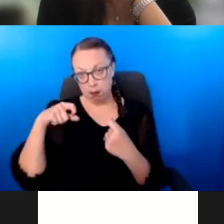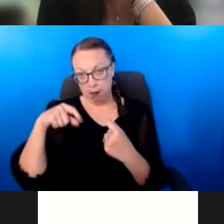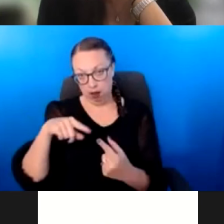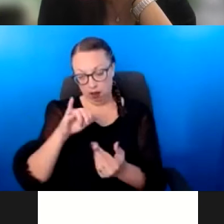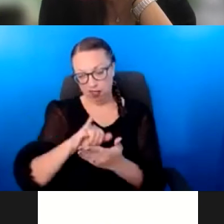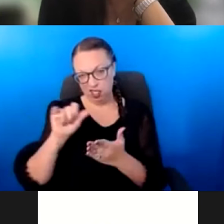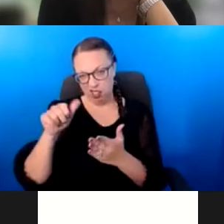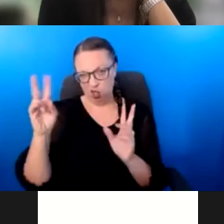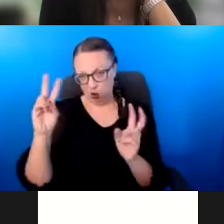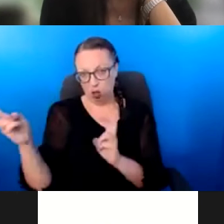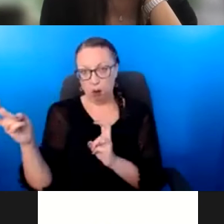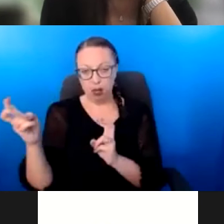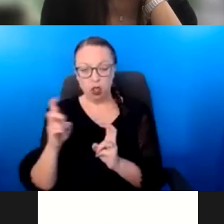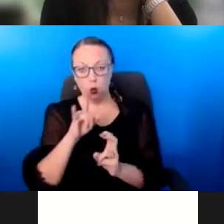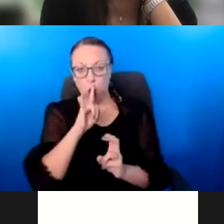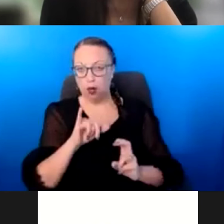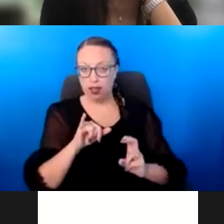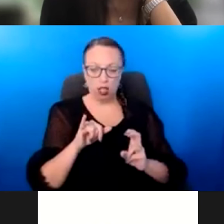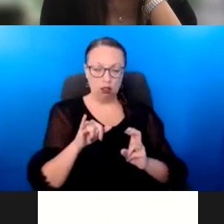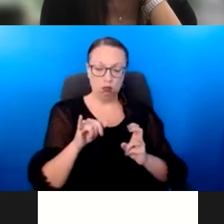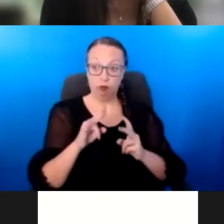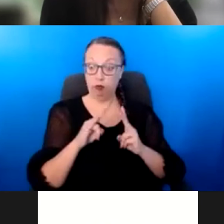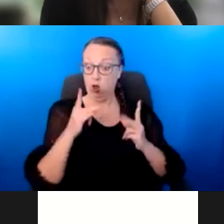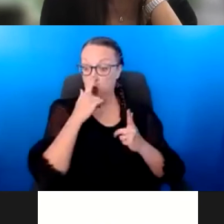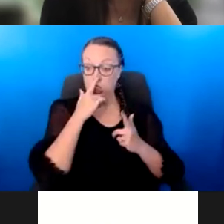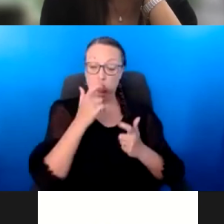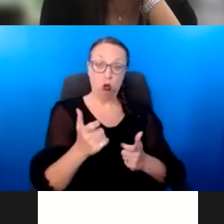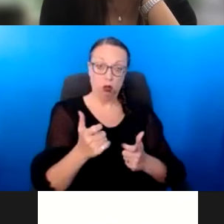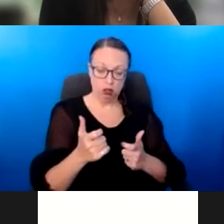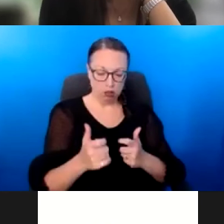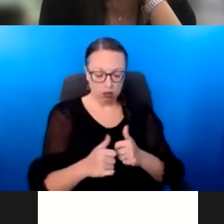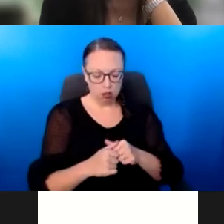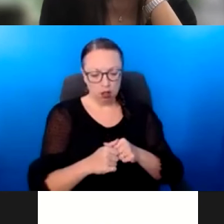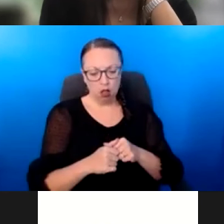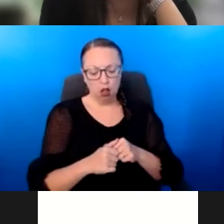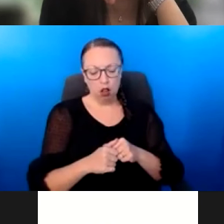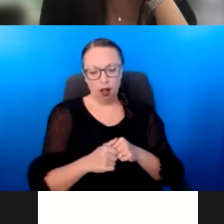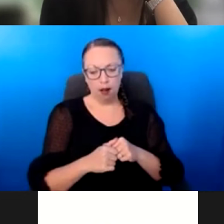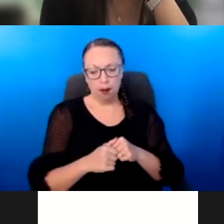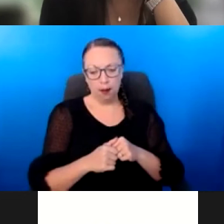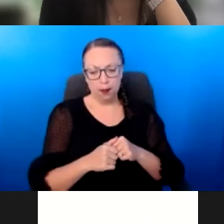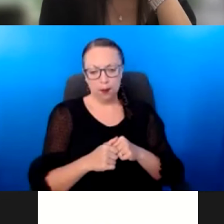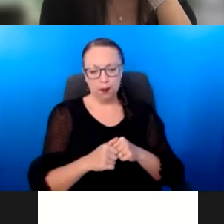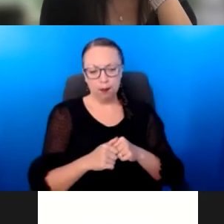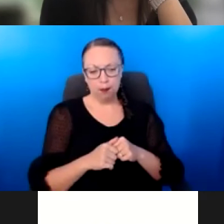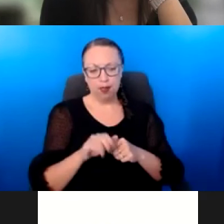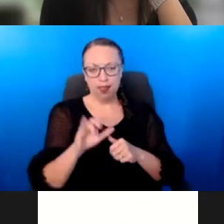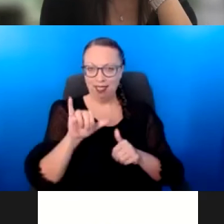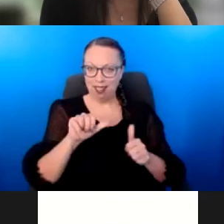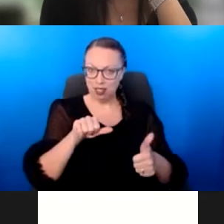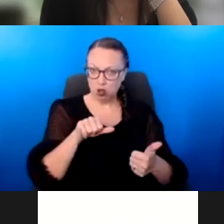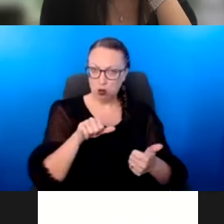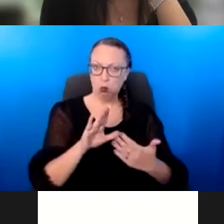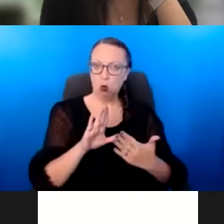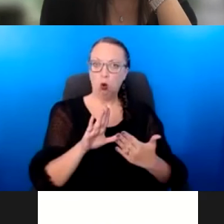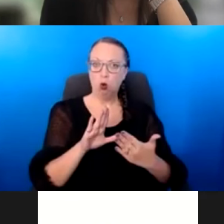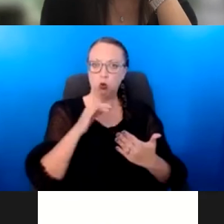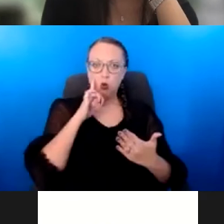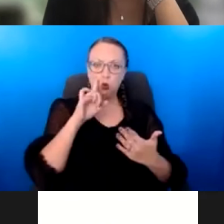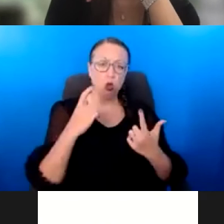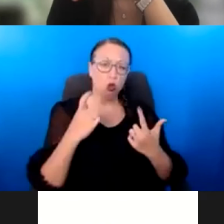topic I'm really very interested in. And this is an approach to